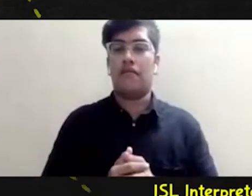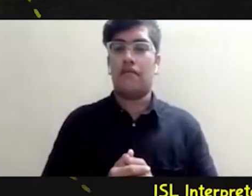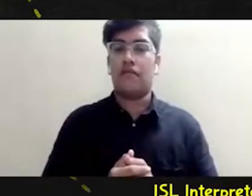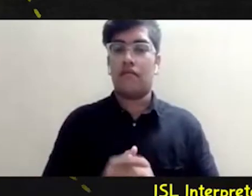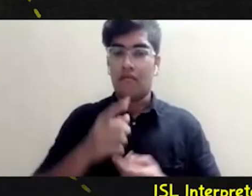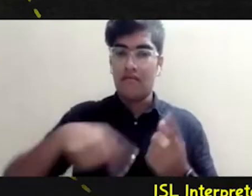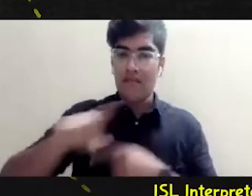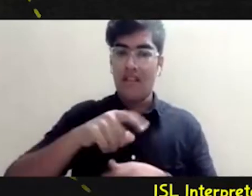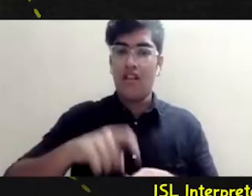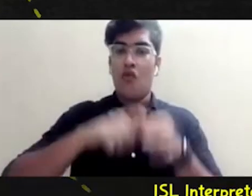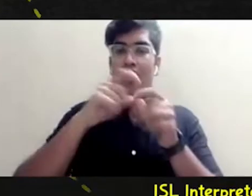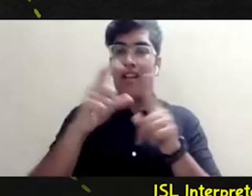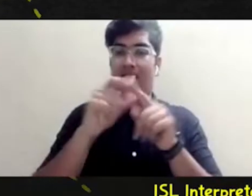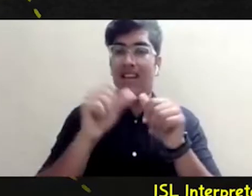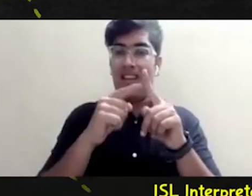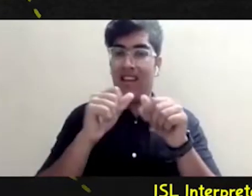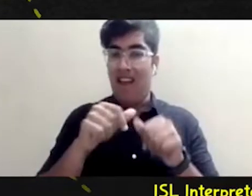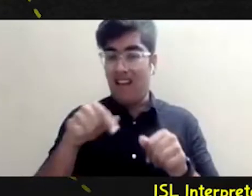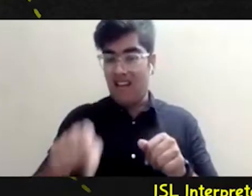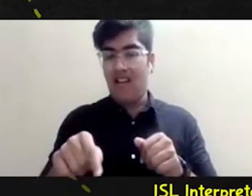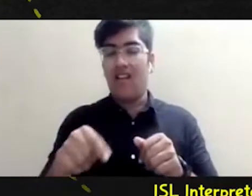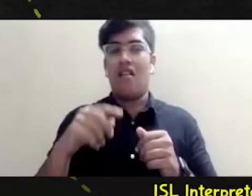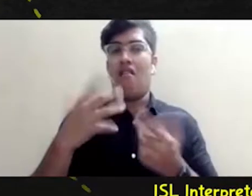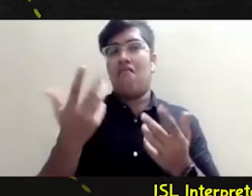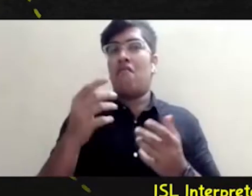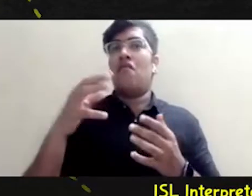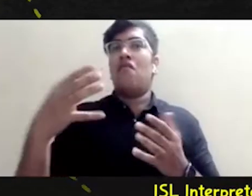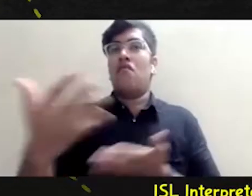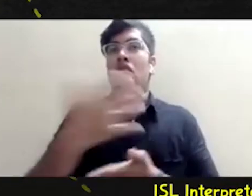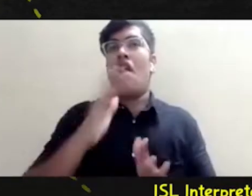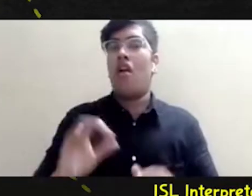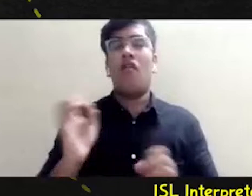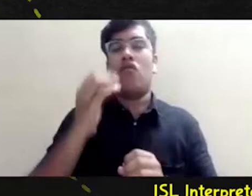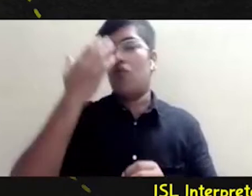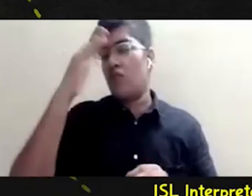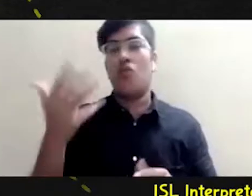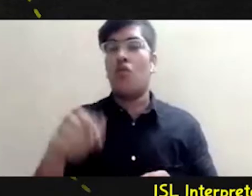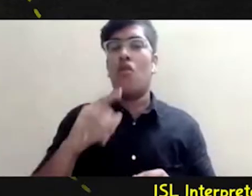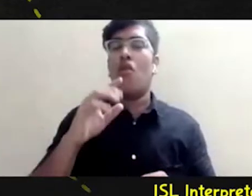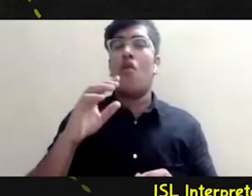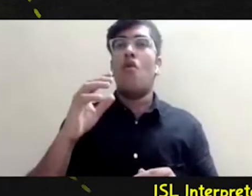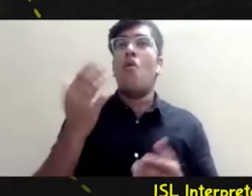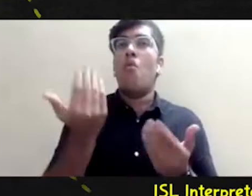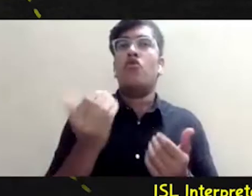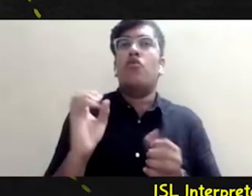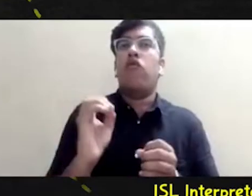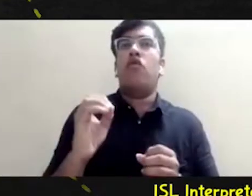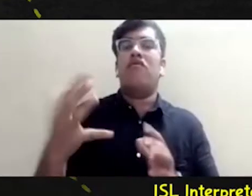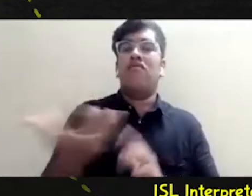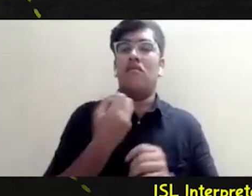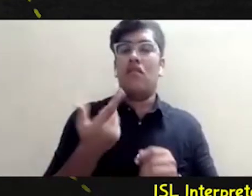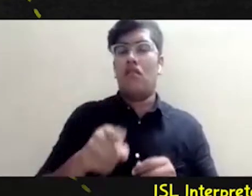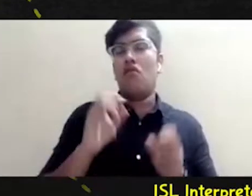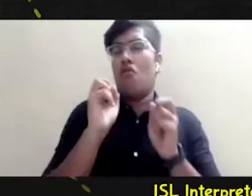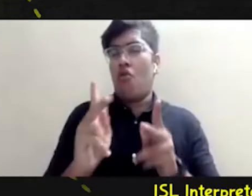anecdotal qualitative data may not be collected, might not be possible to collect that kind of data, and that's okay.